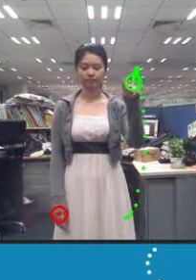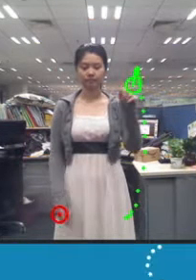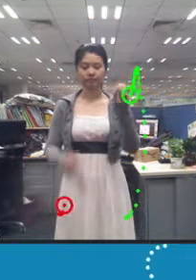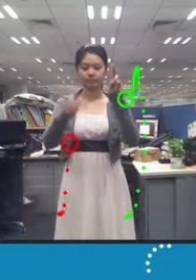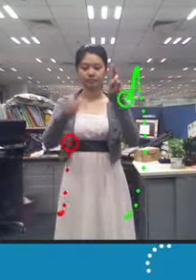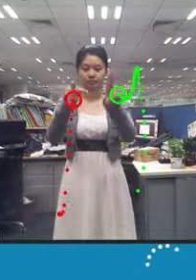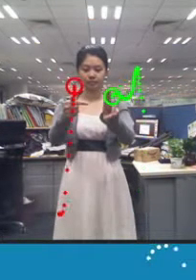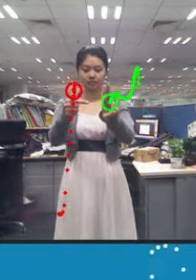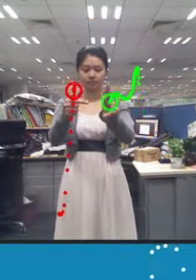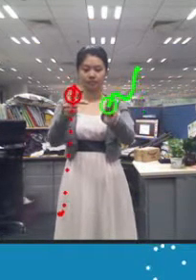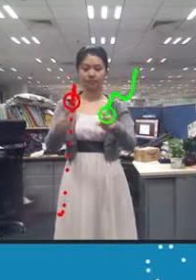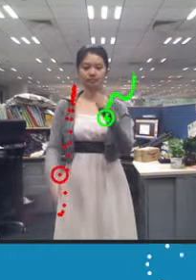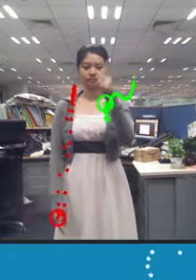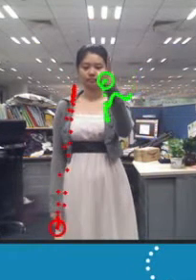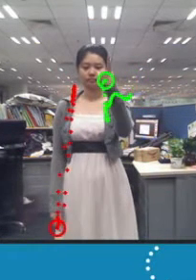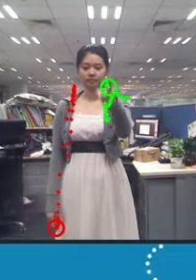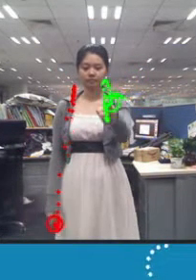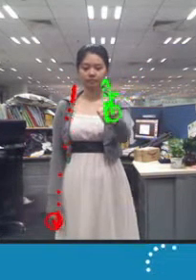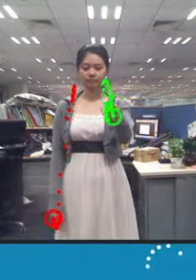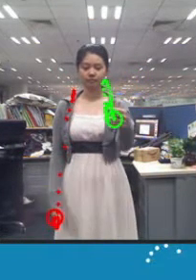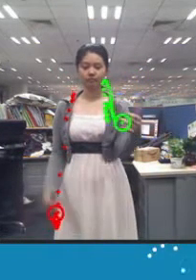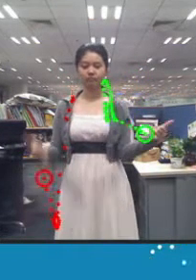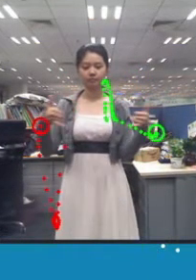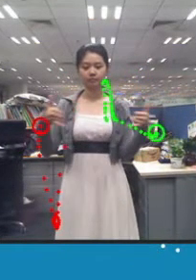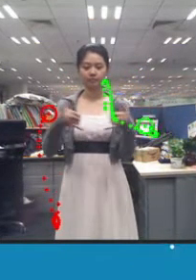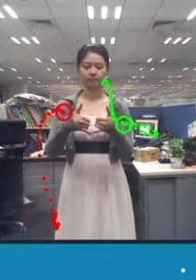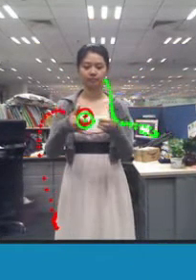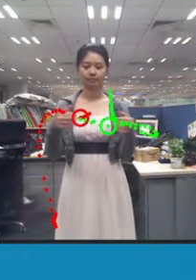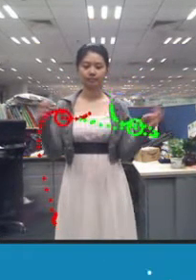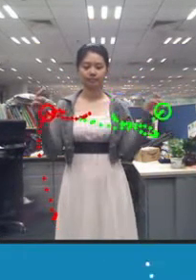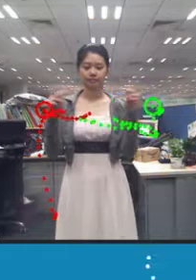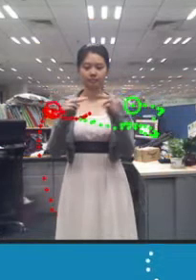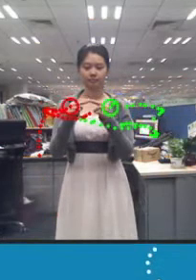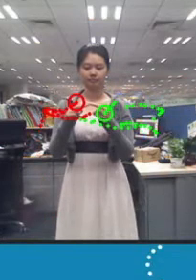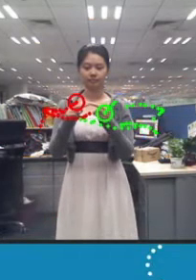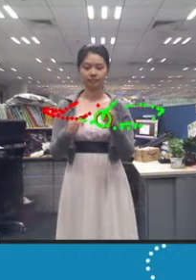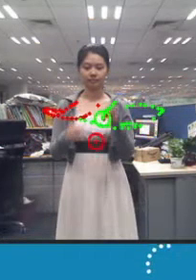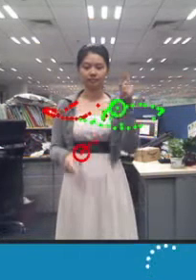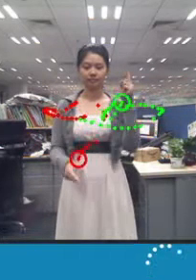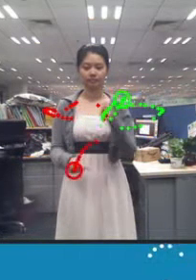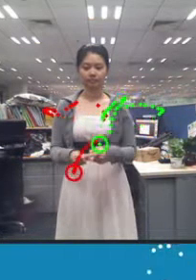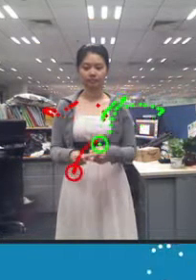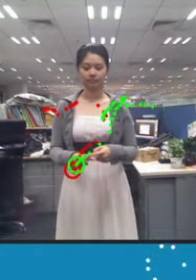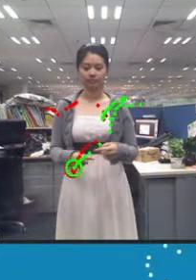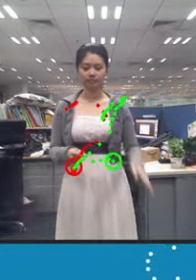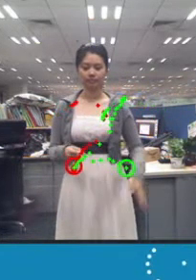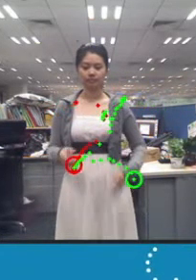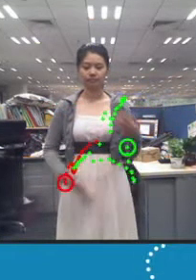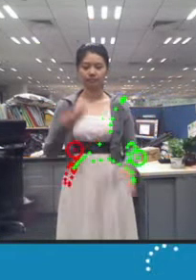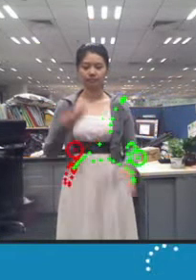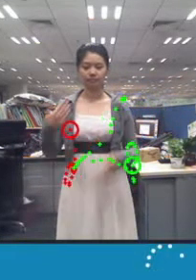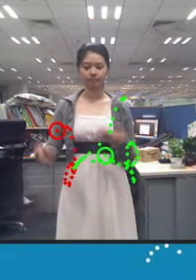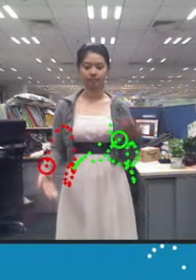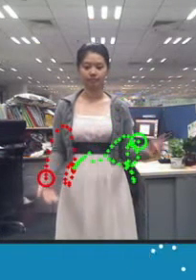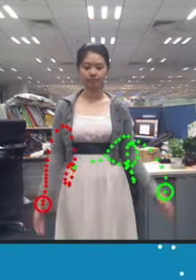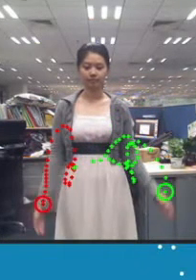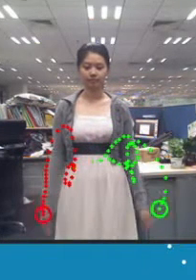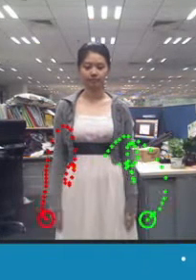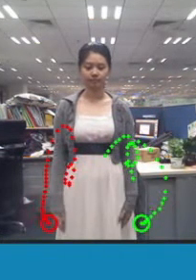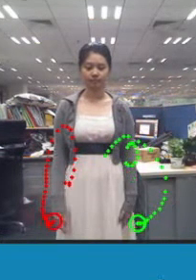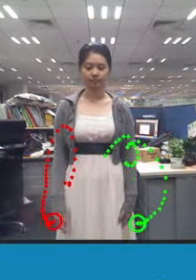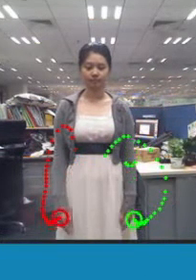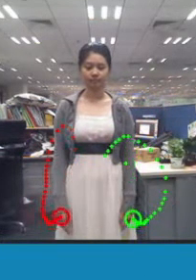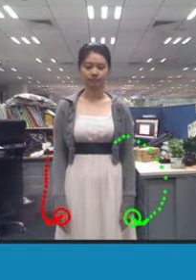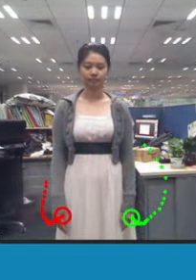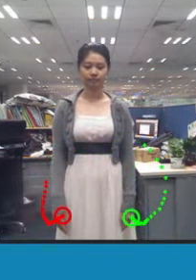sign language. On the right-hand side is the hearing person is represented by an avatar. The avatar is going to sign